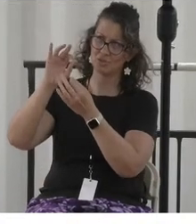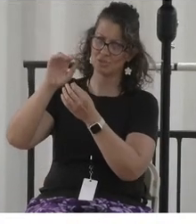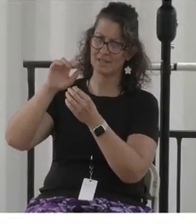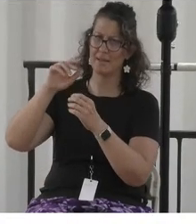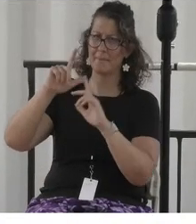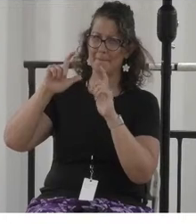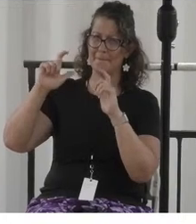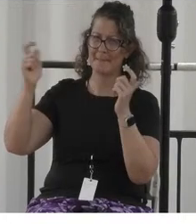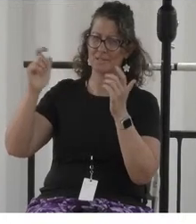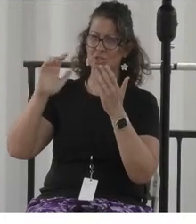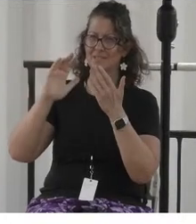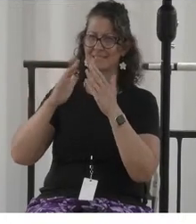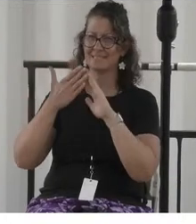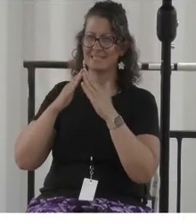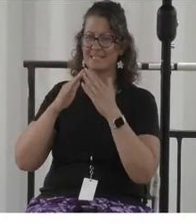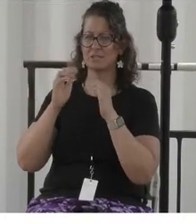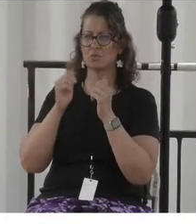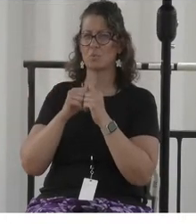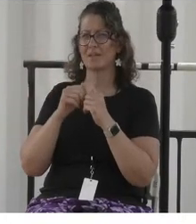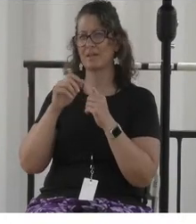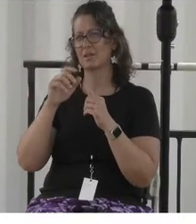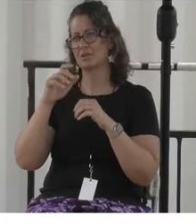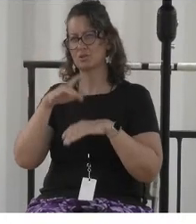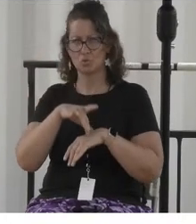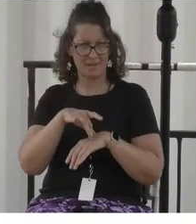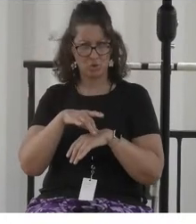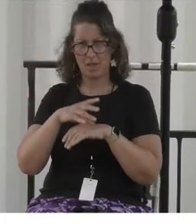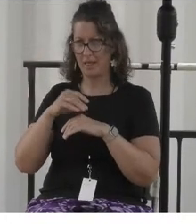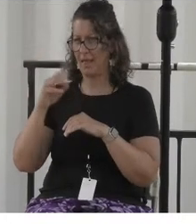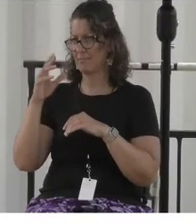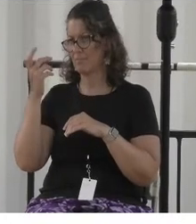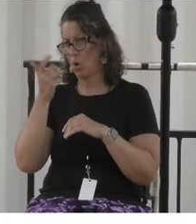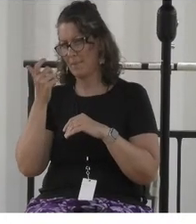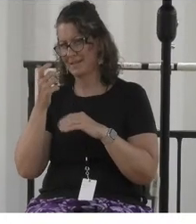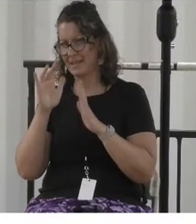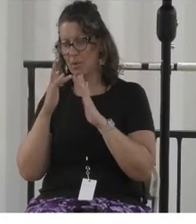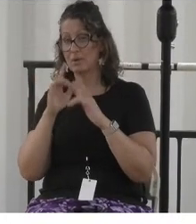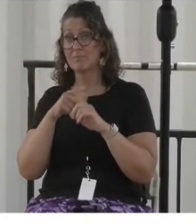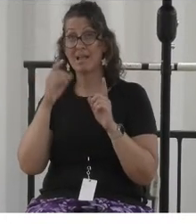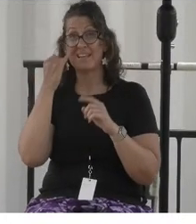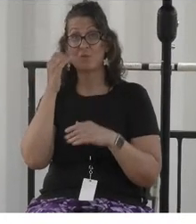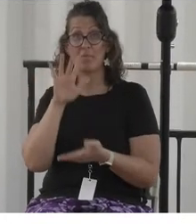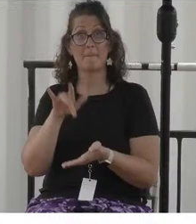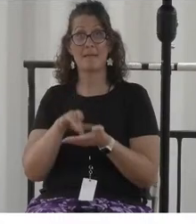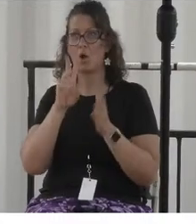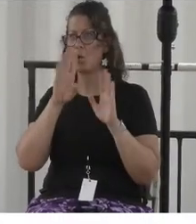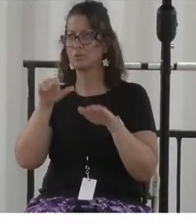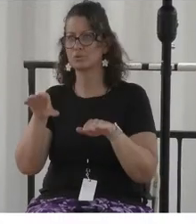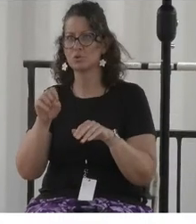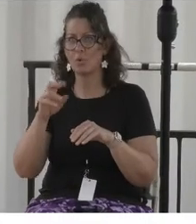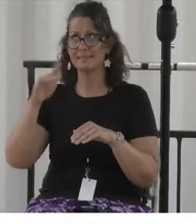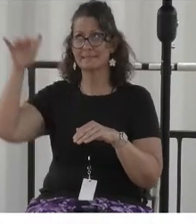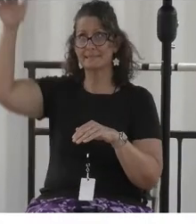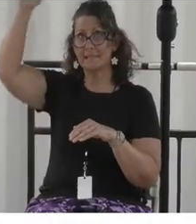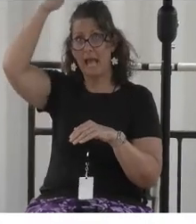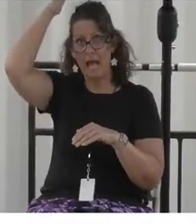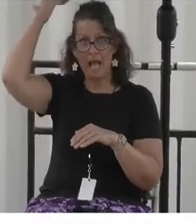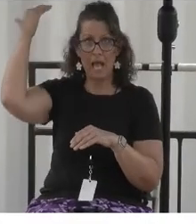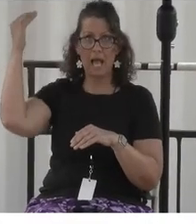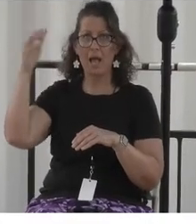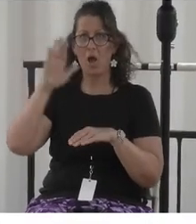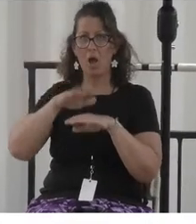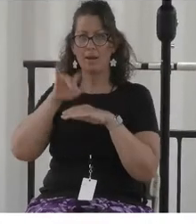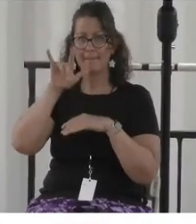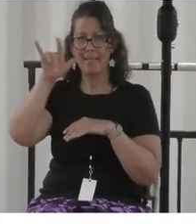through terrestrial and mobile networks. However, if you are in areas in the middle of the ocean or in the sky on